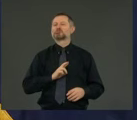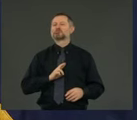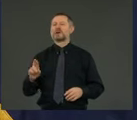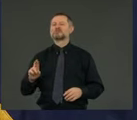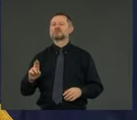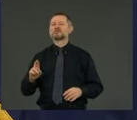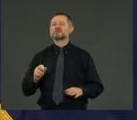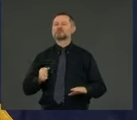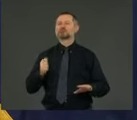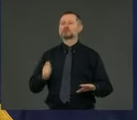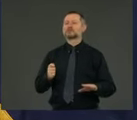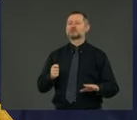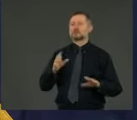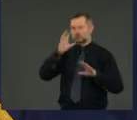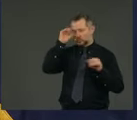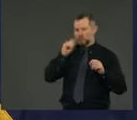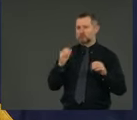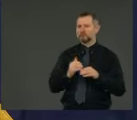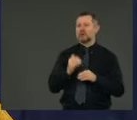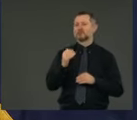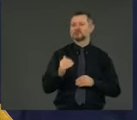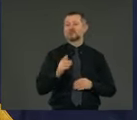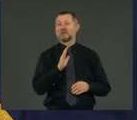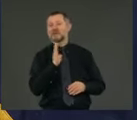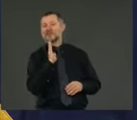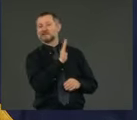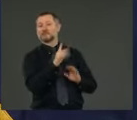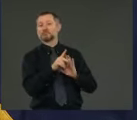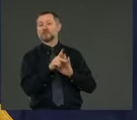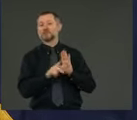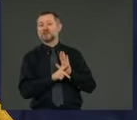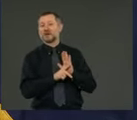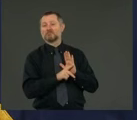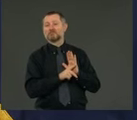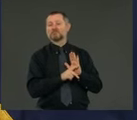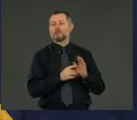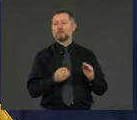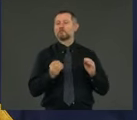something. That his policies are more